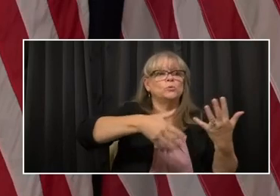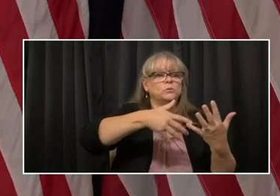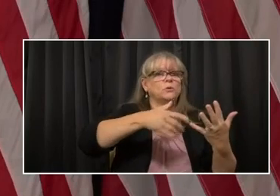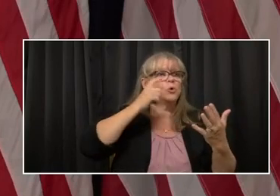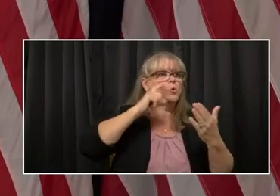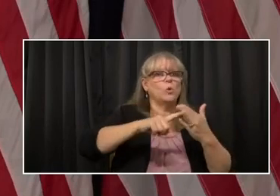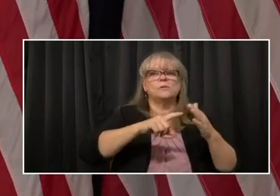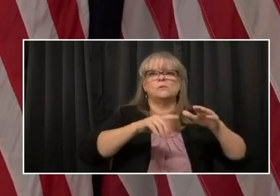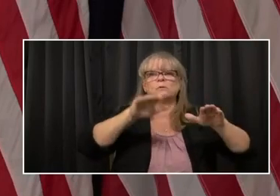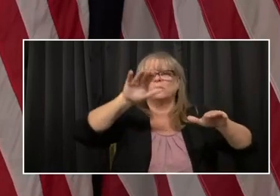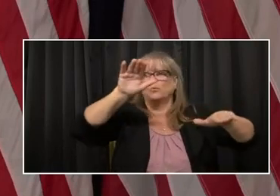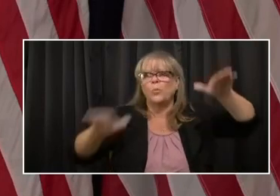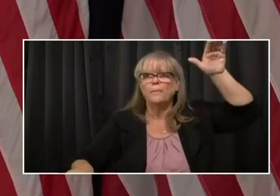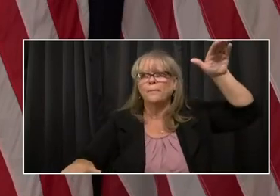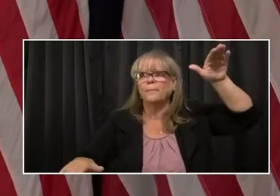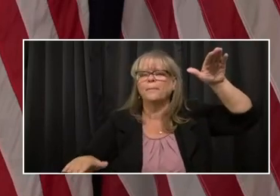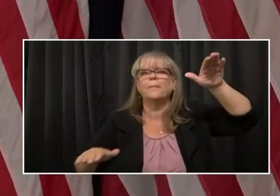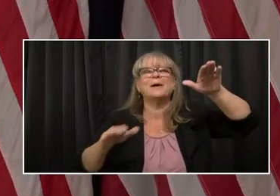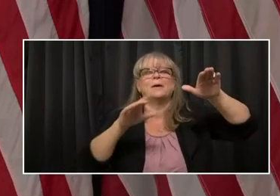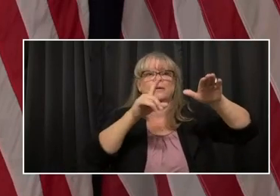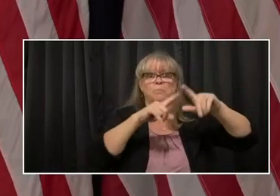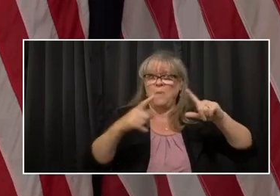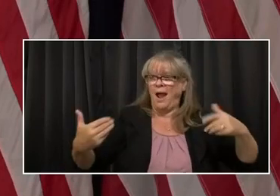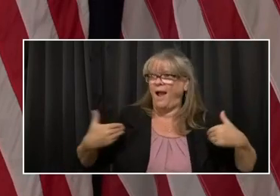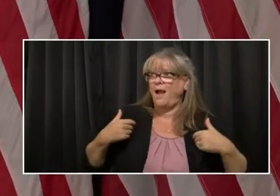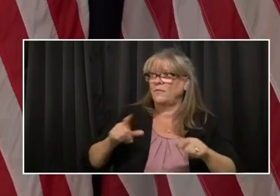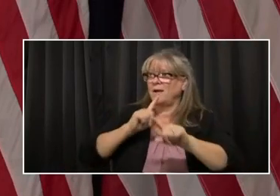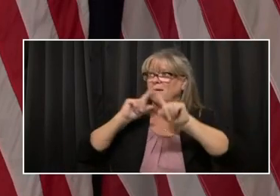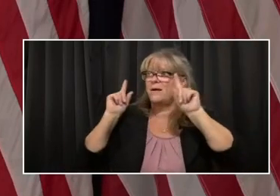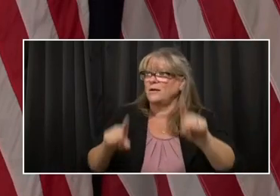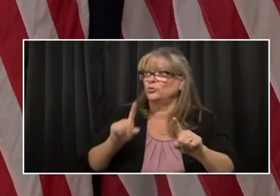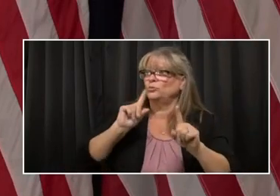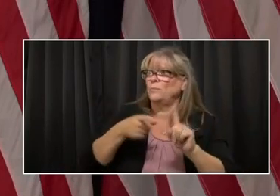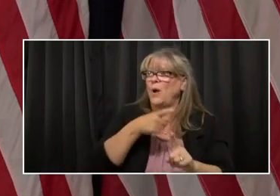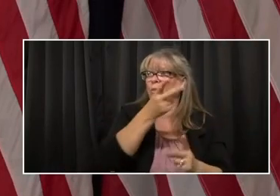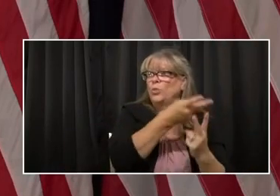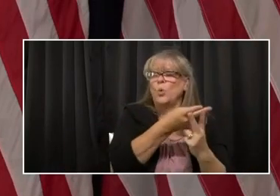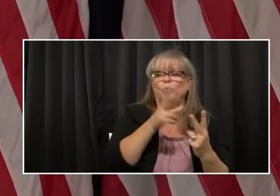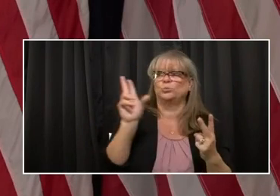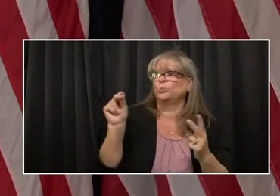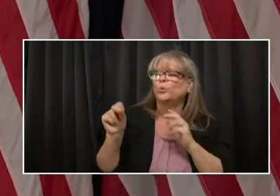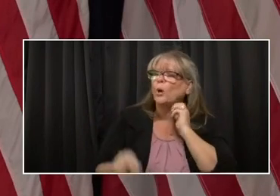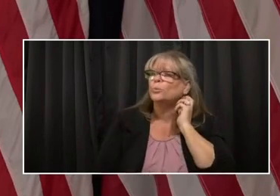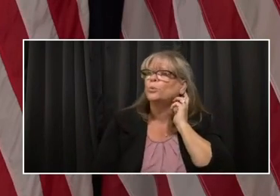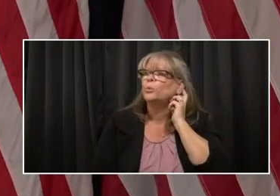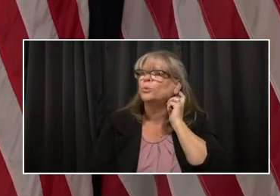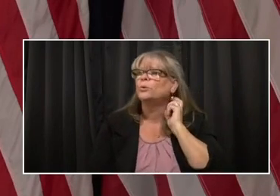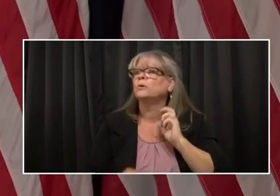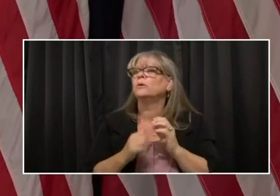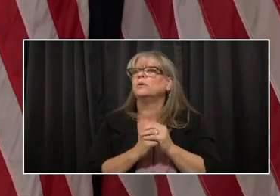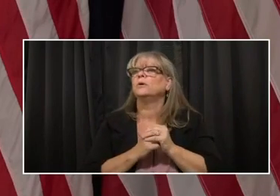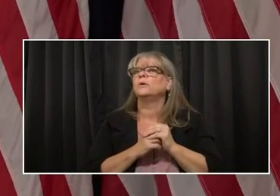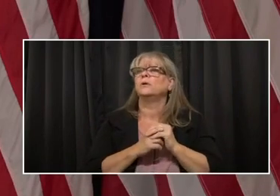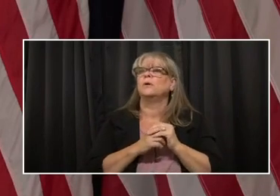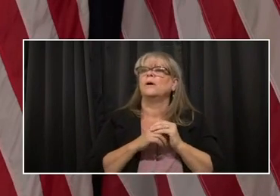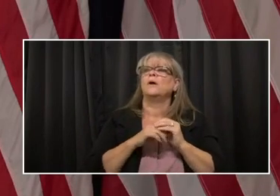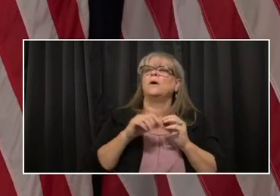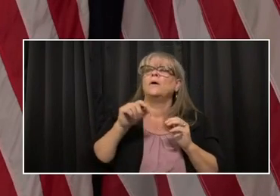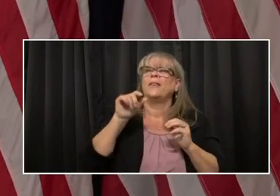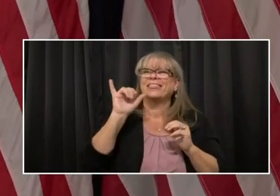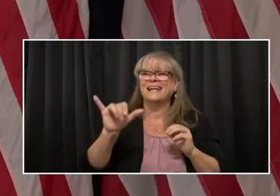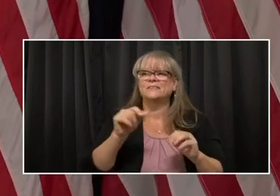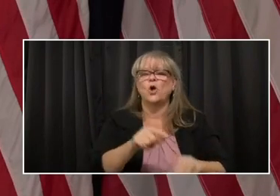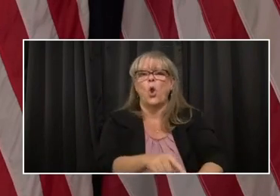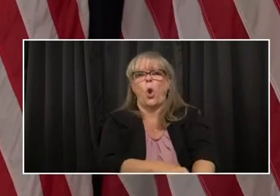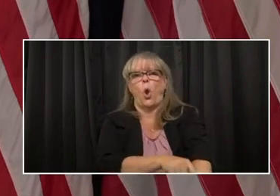aspect to. They're a result of the long tail of systemic racism. That means